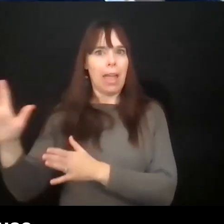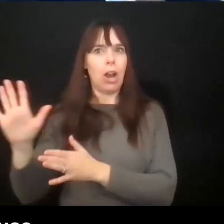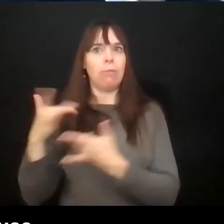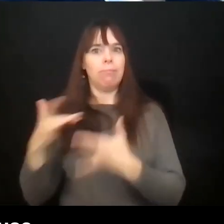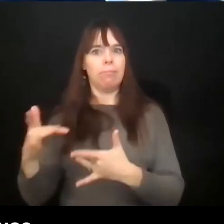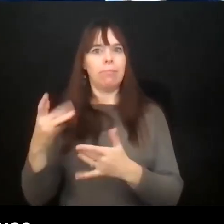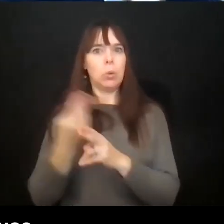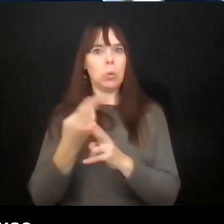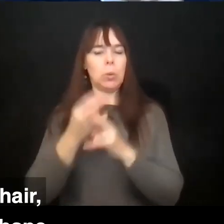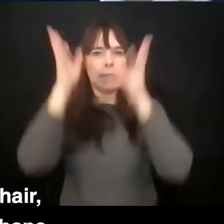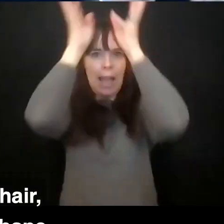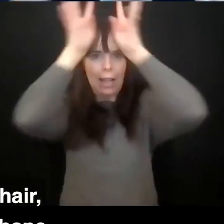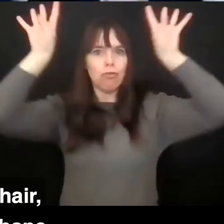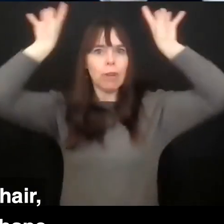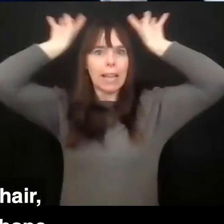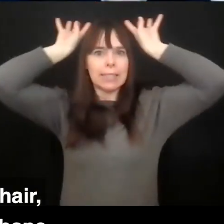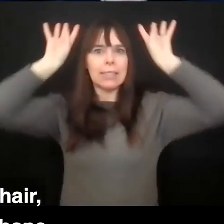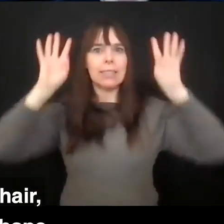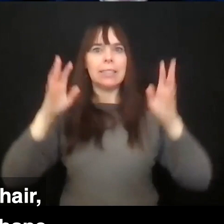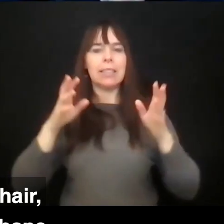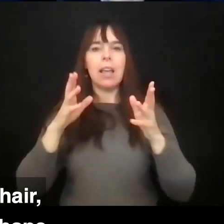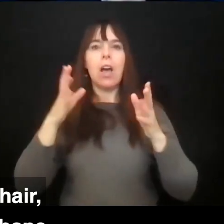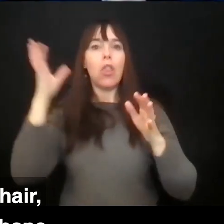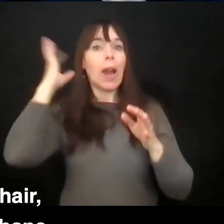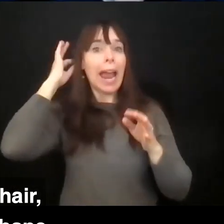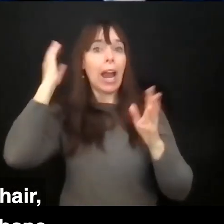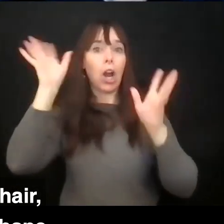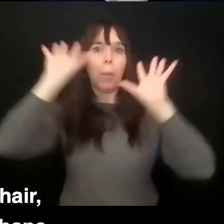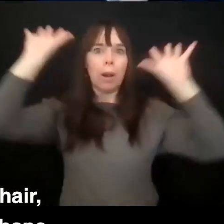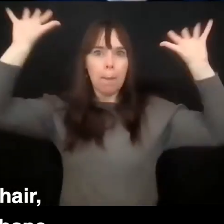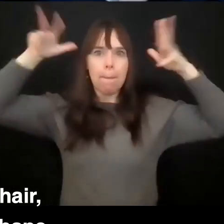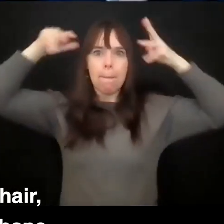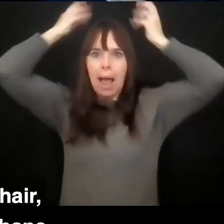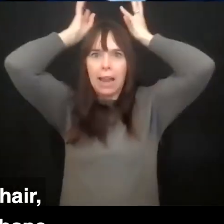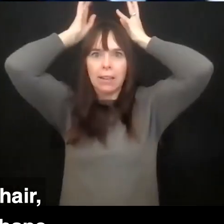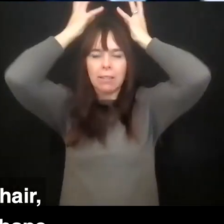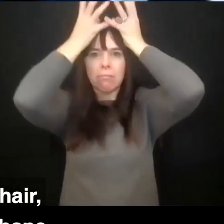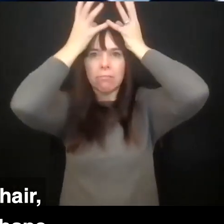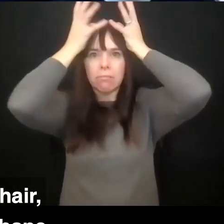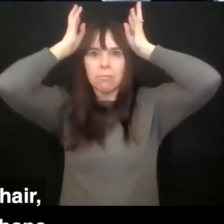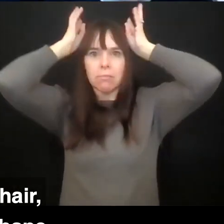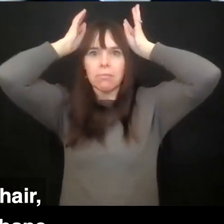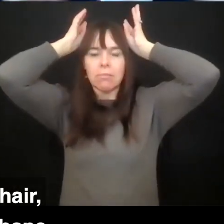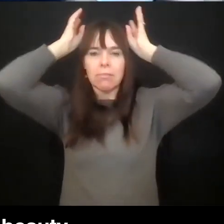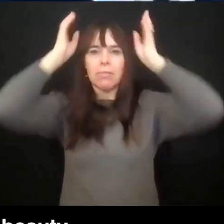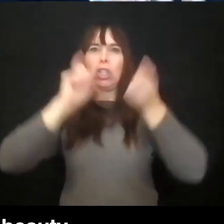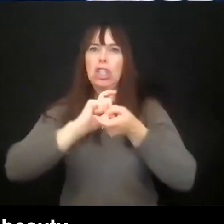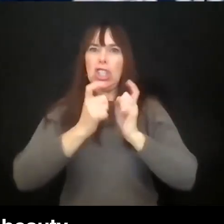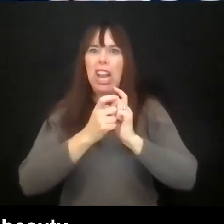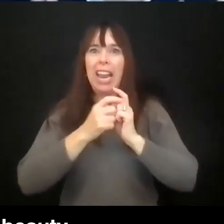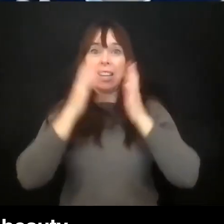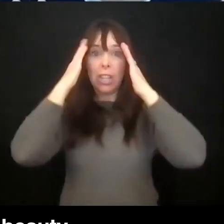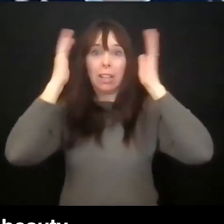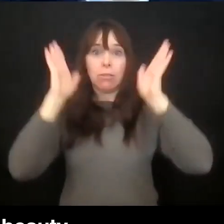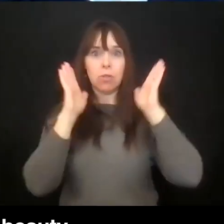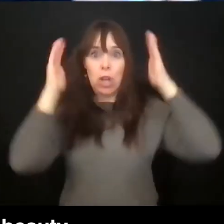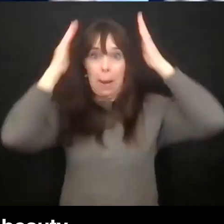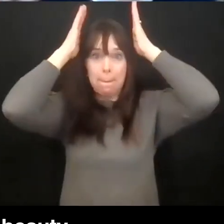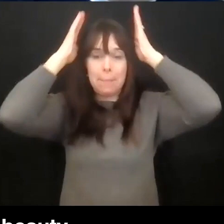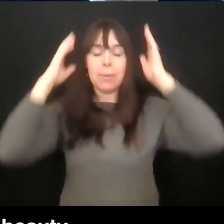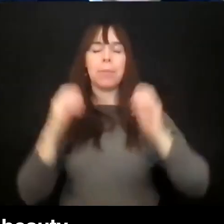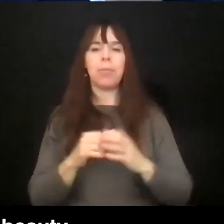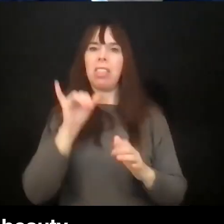were used to use. They would bind their hair, their skull, to change its shape, and that was